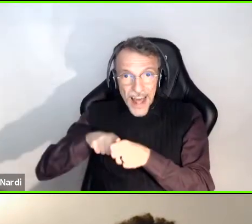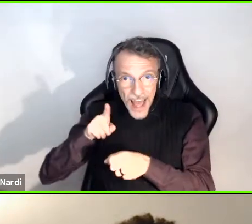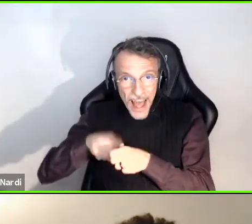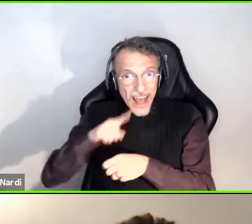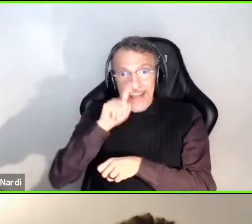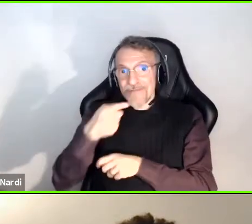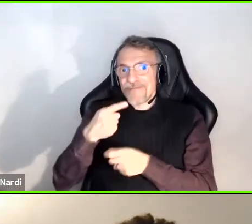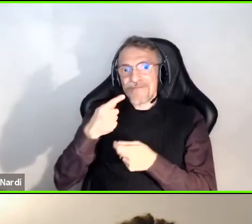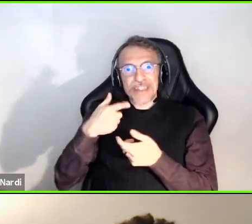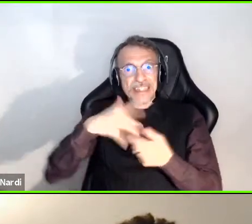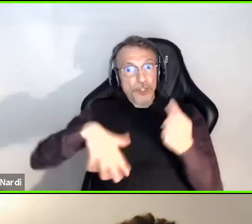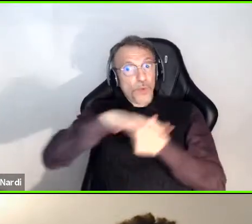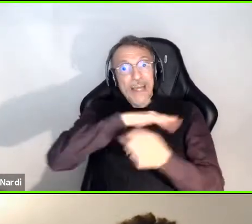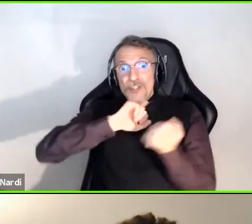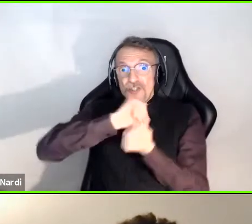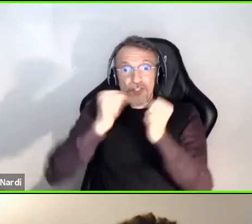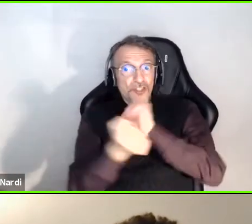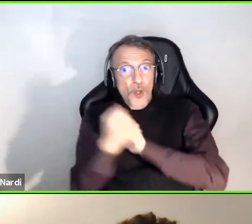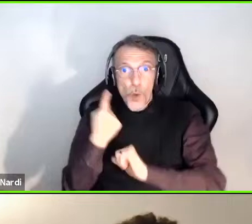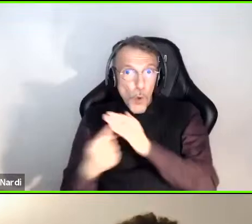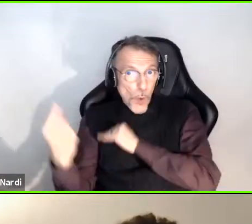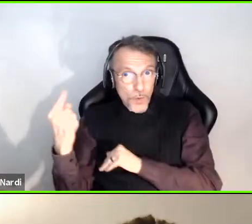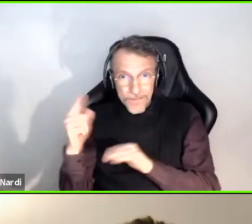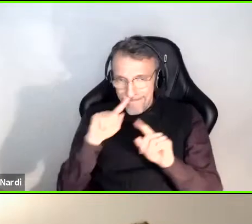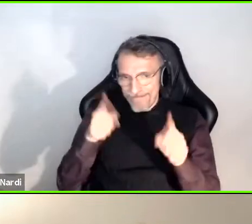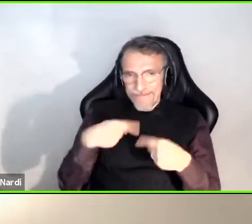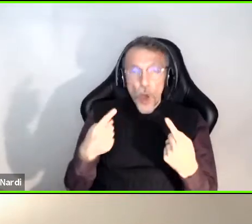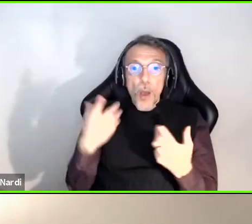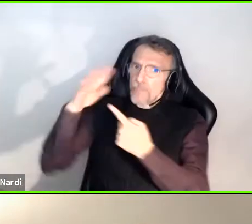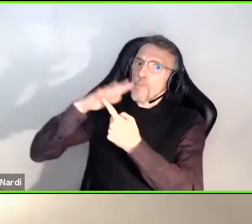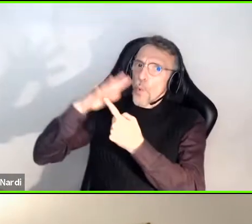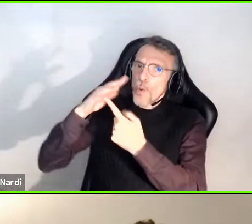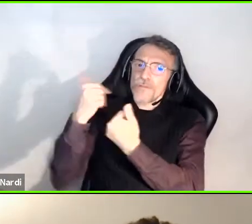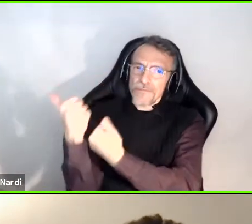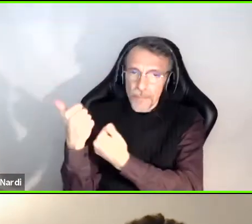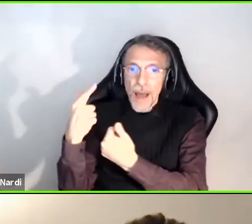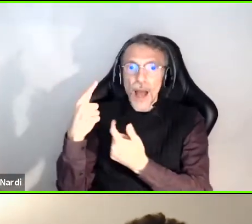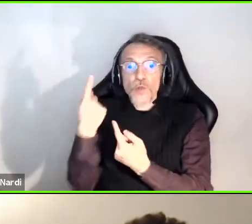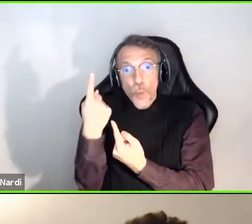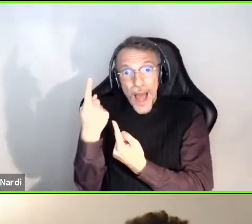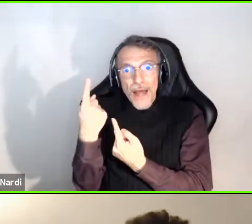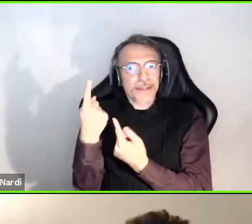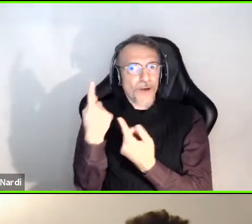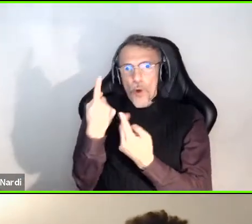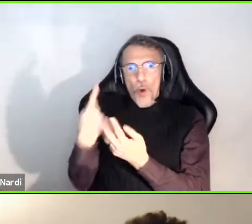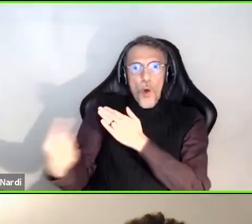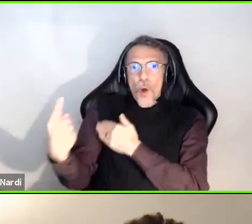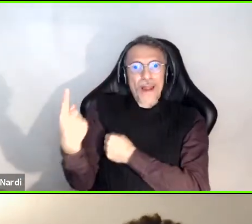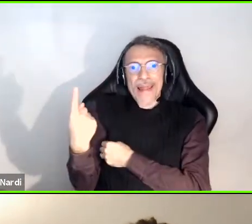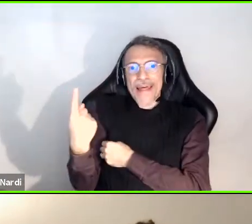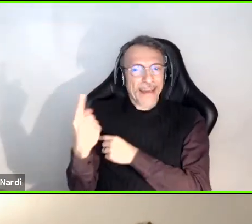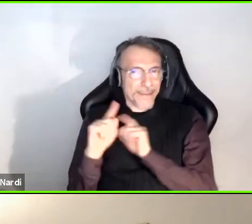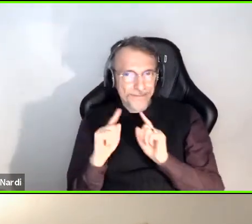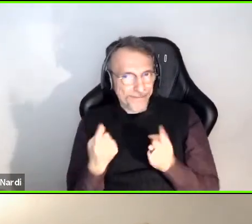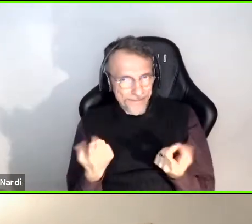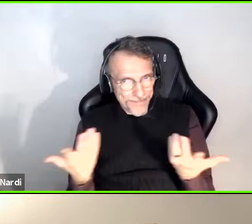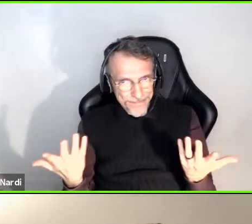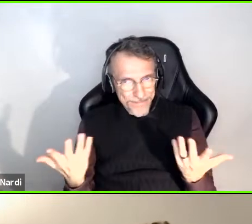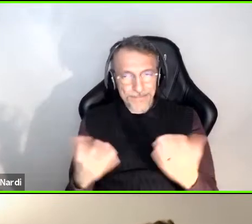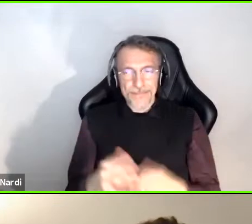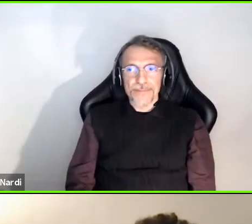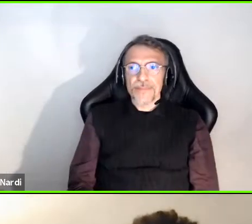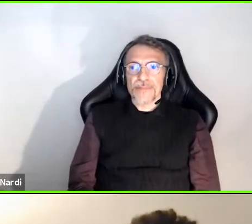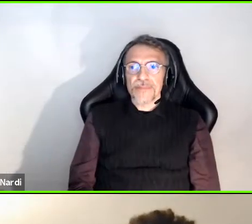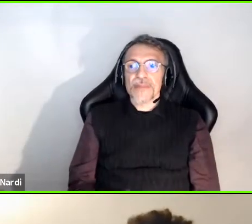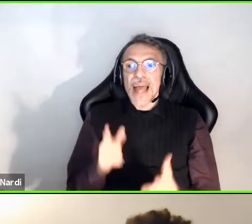change the situation on its own. It's an important player, but it's one of the players. Thank you. Yes. So on to